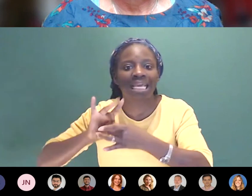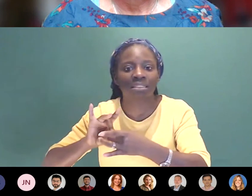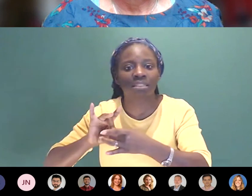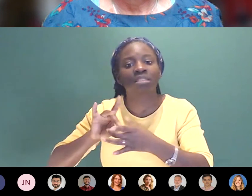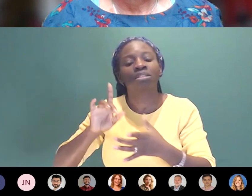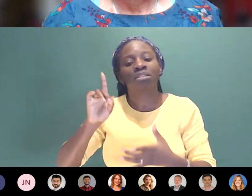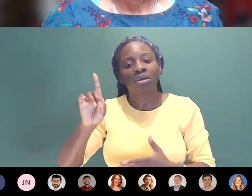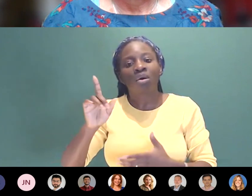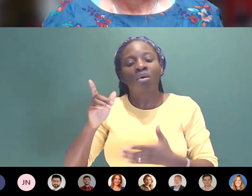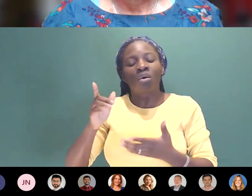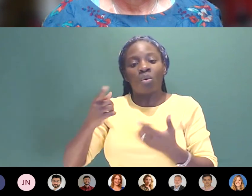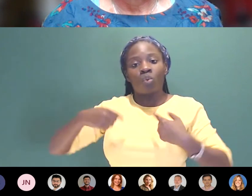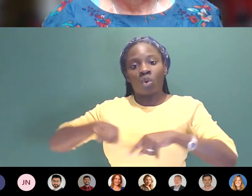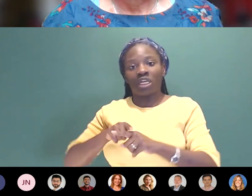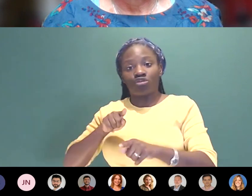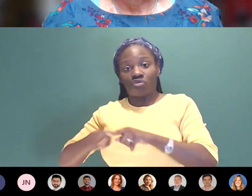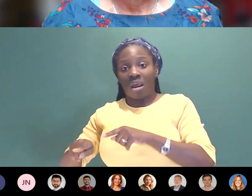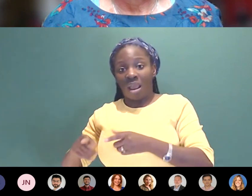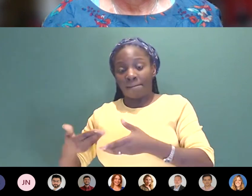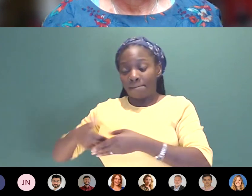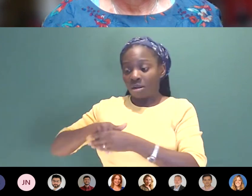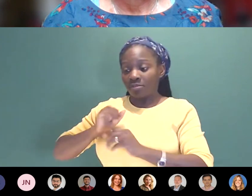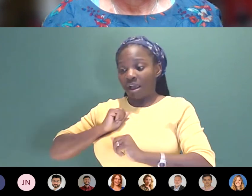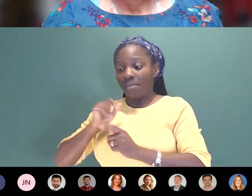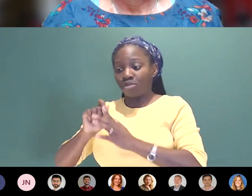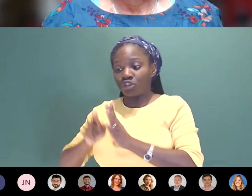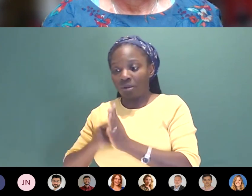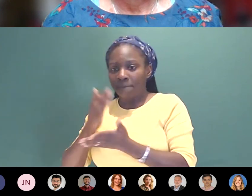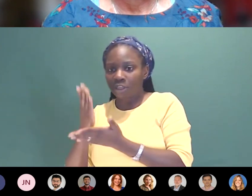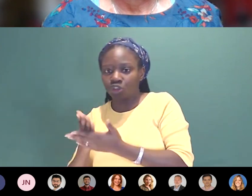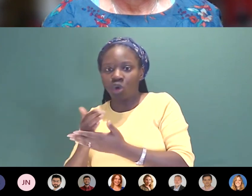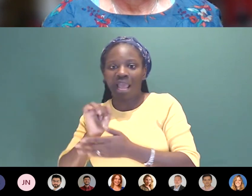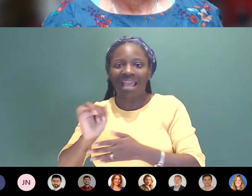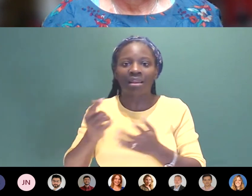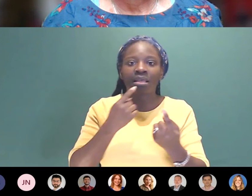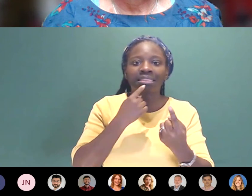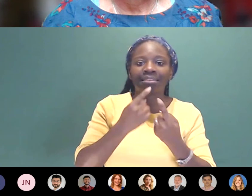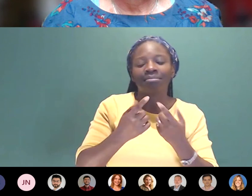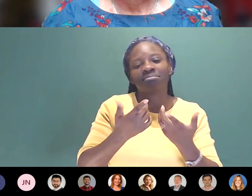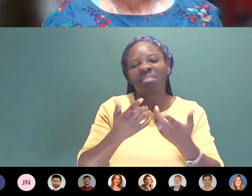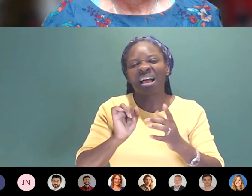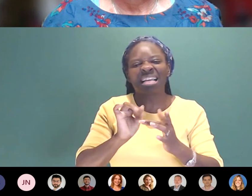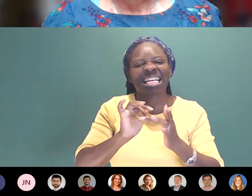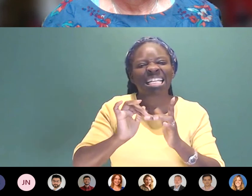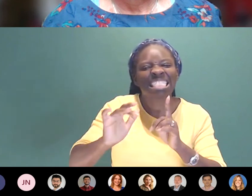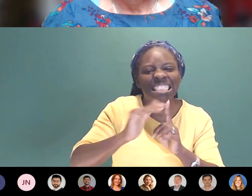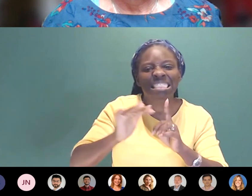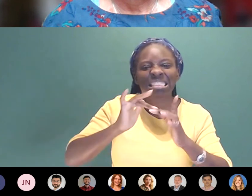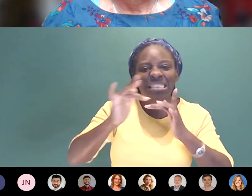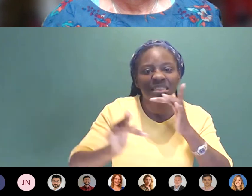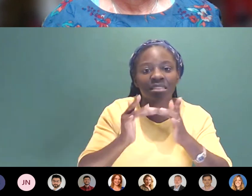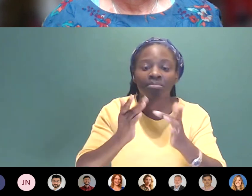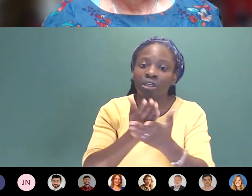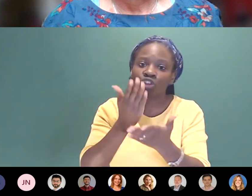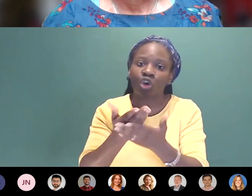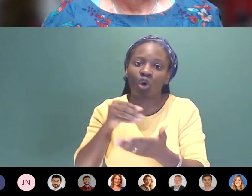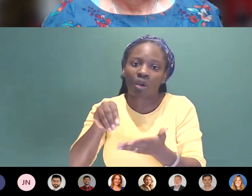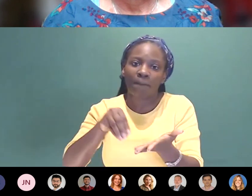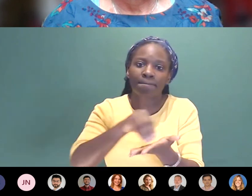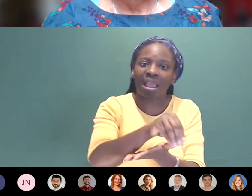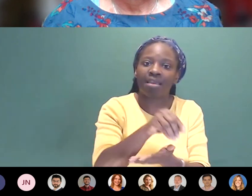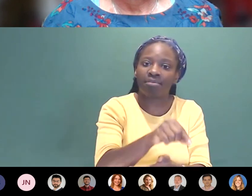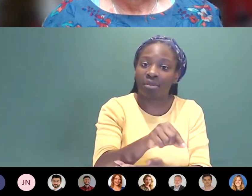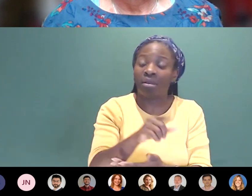data costs were covered as part of the study, but we also work very closely with the organisations of people with